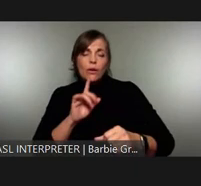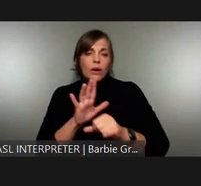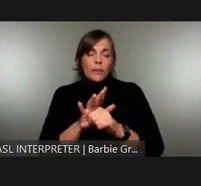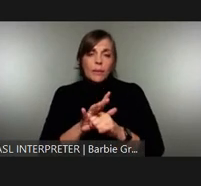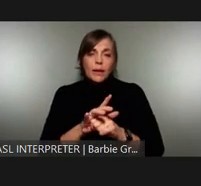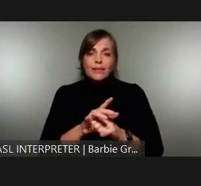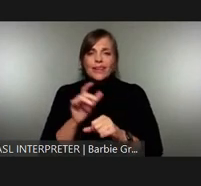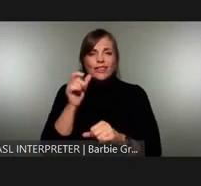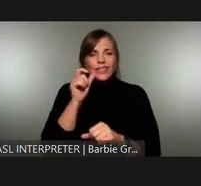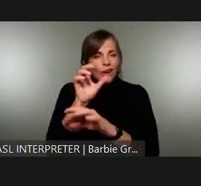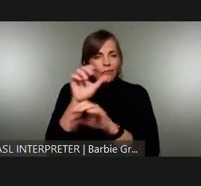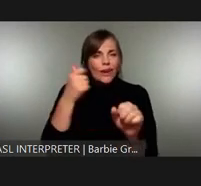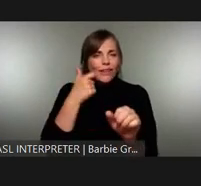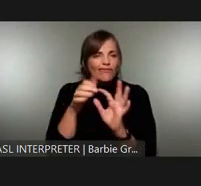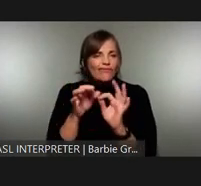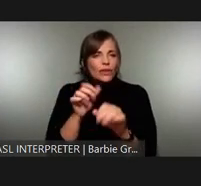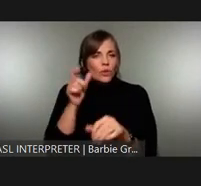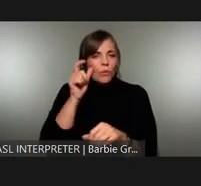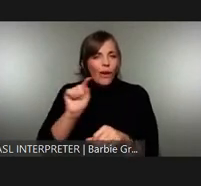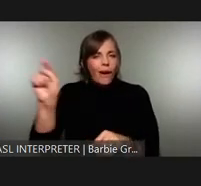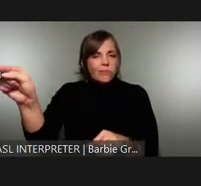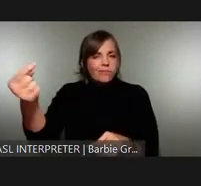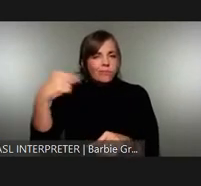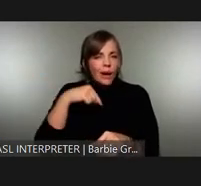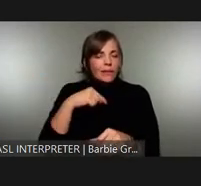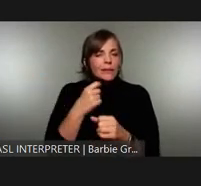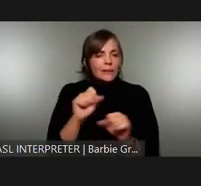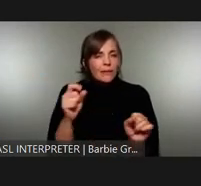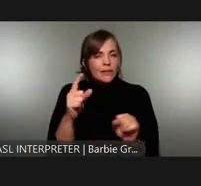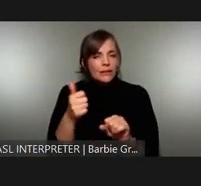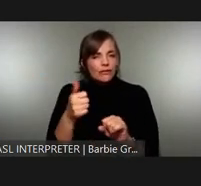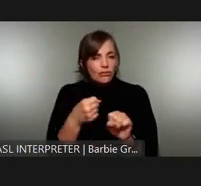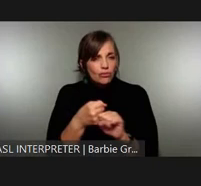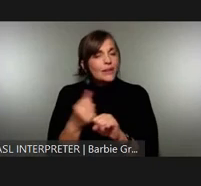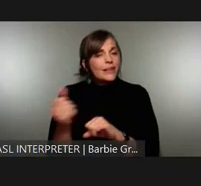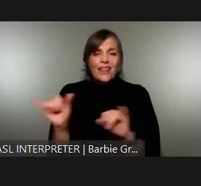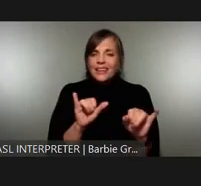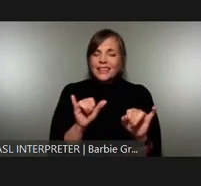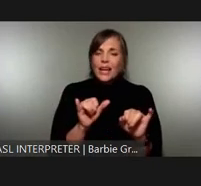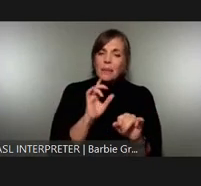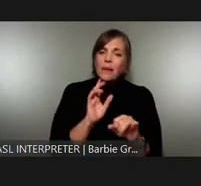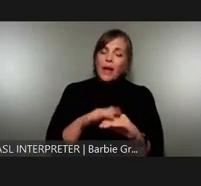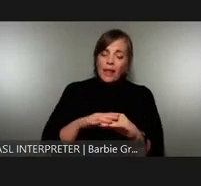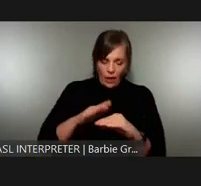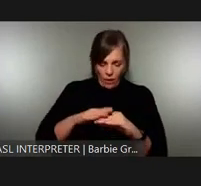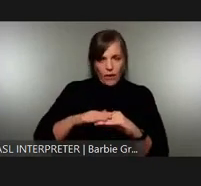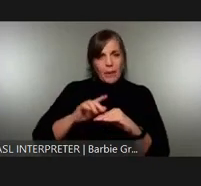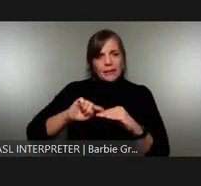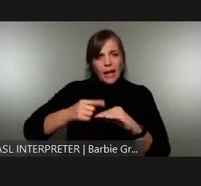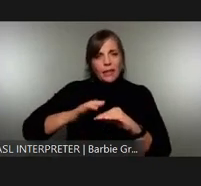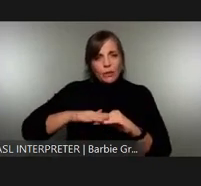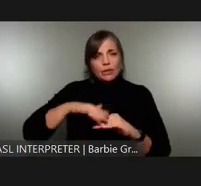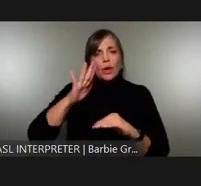by the end of the decade is an improvement over the baseline. They're going to get even better. They're going to ensure,